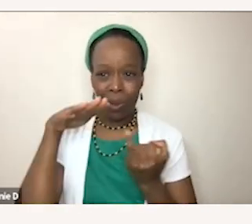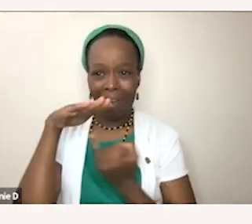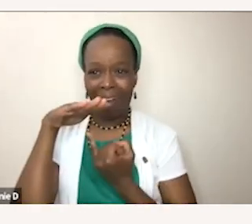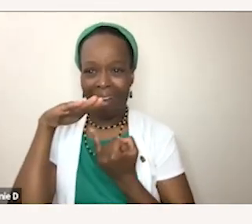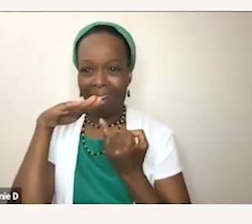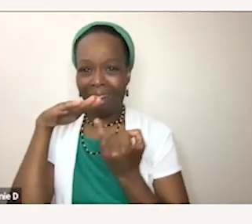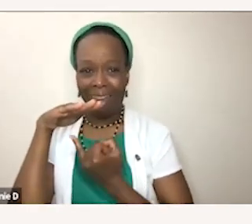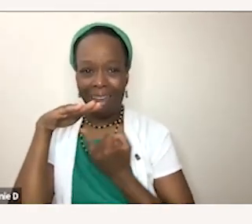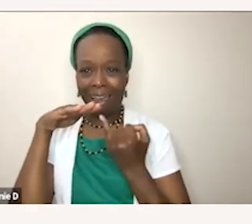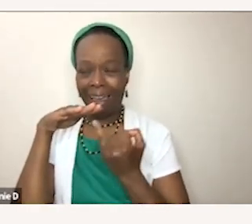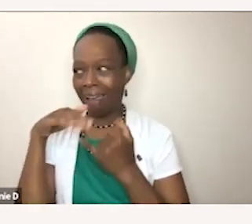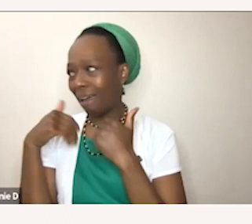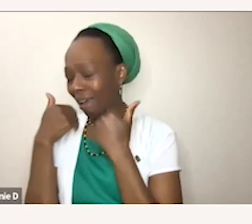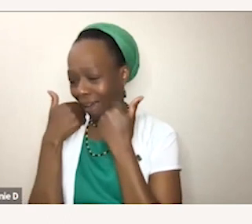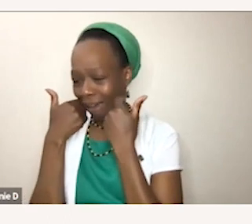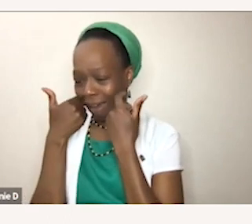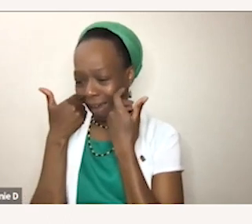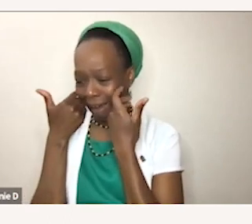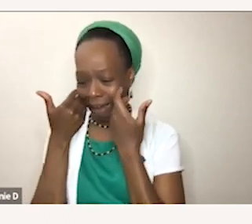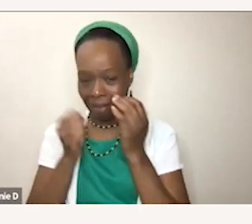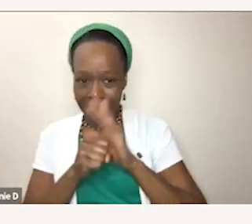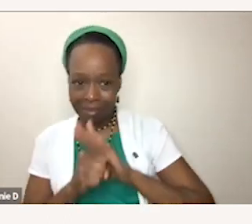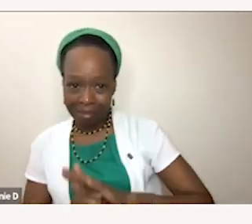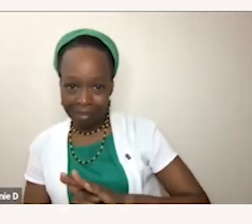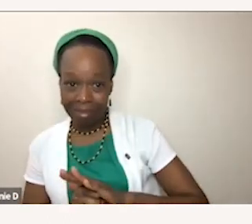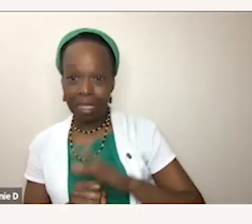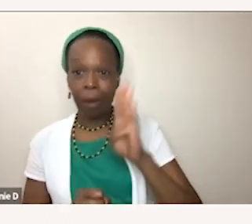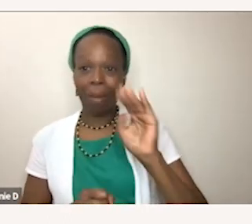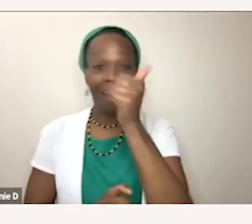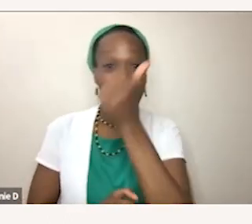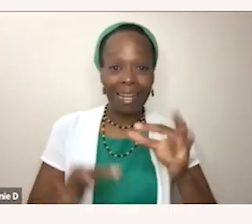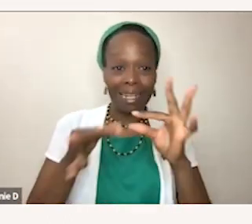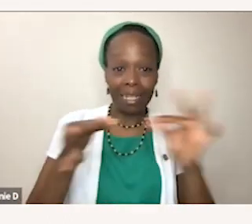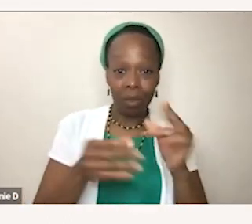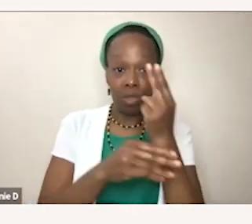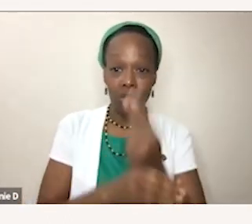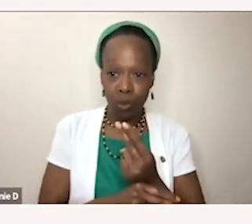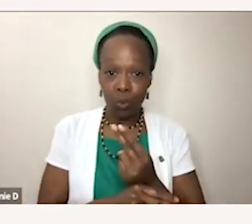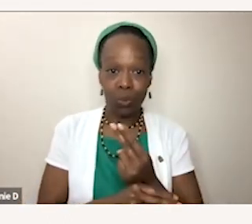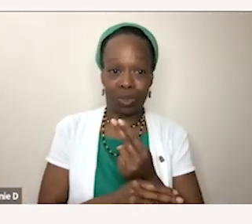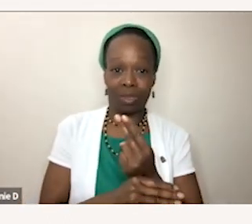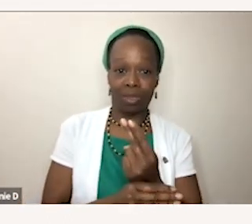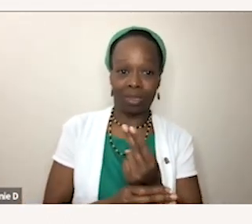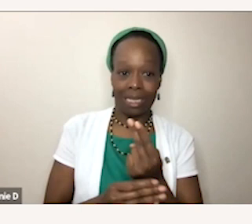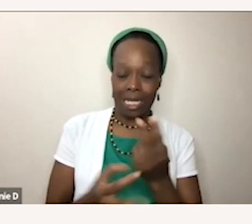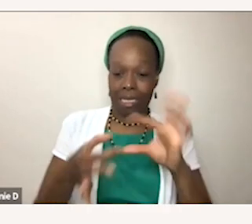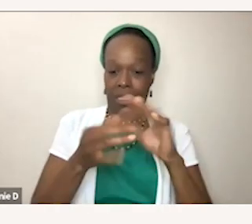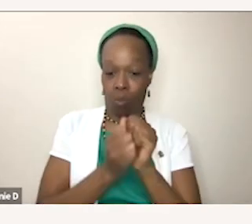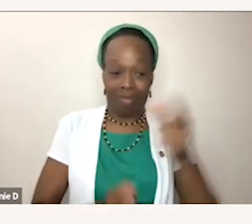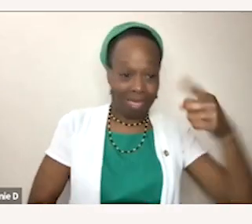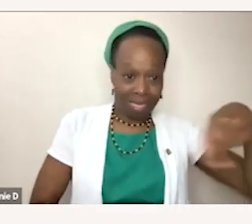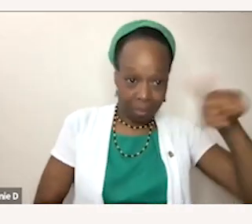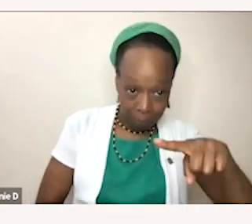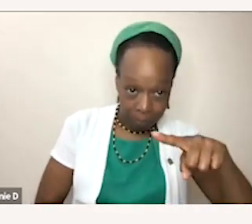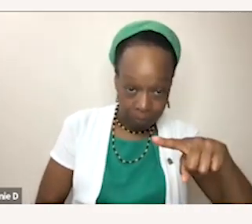to feel othered by any language that's used when speaking to them or used in reference to them. And